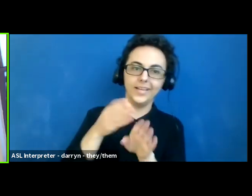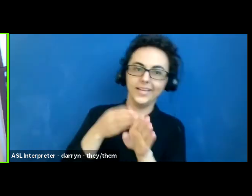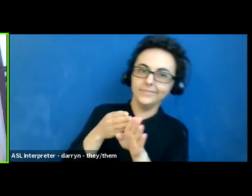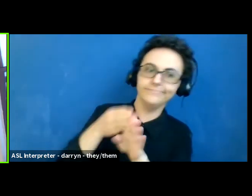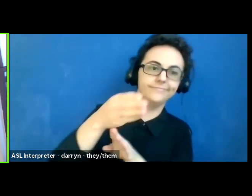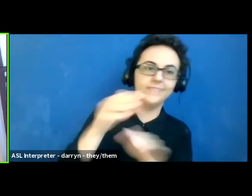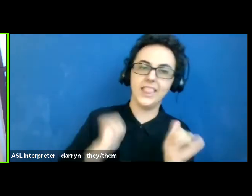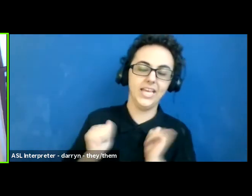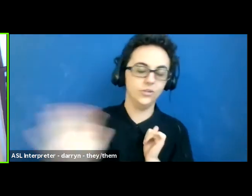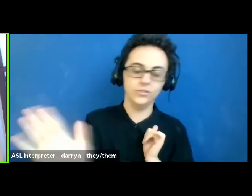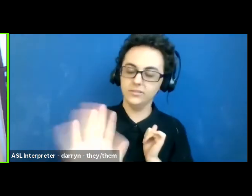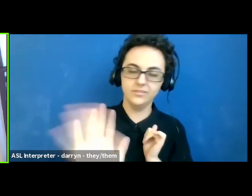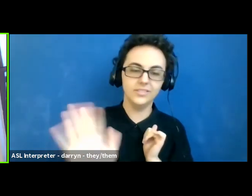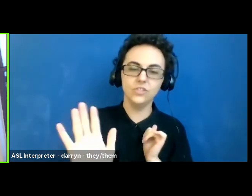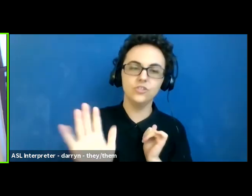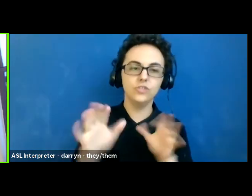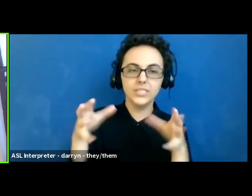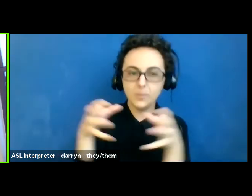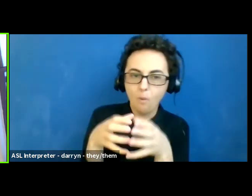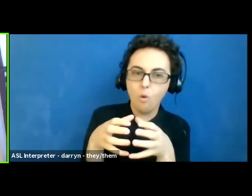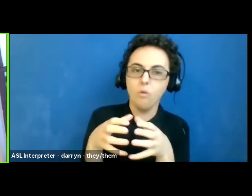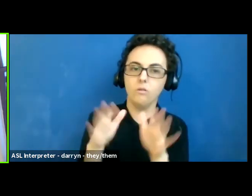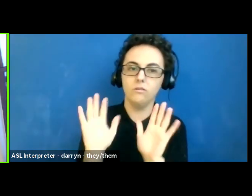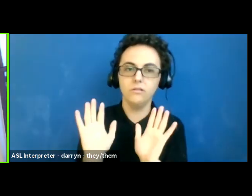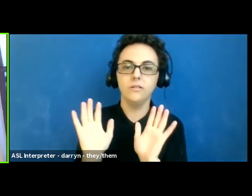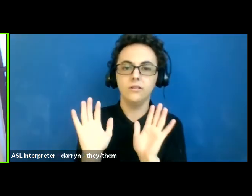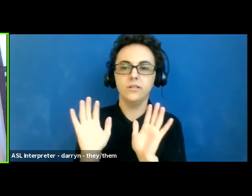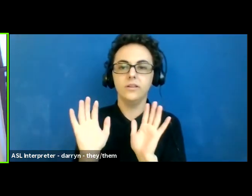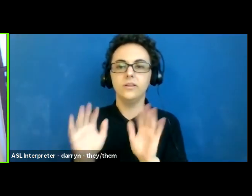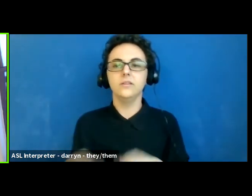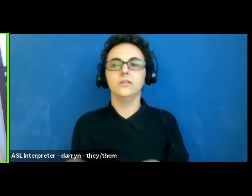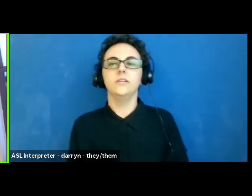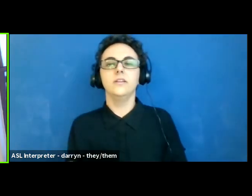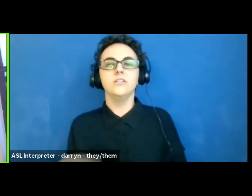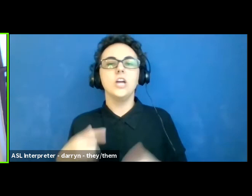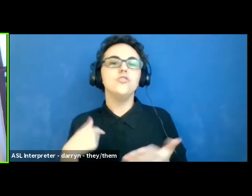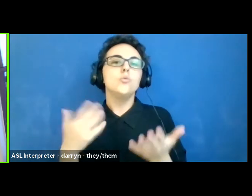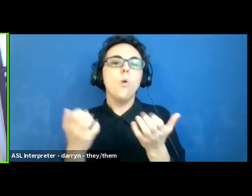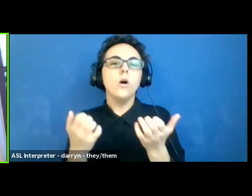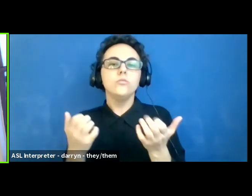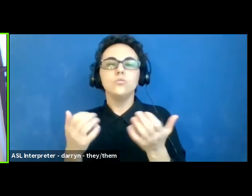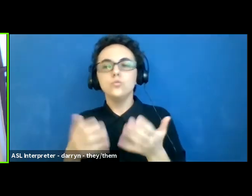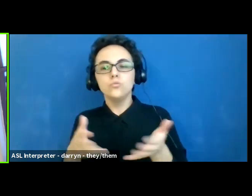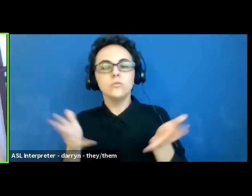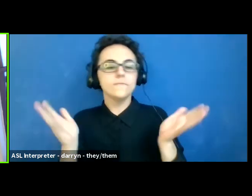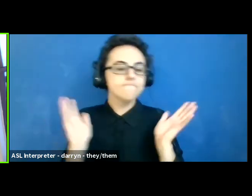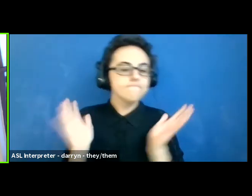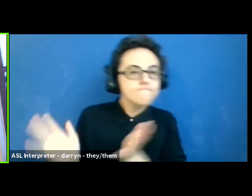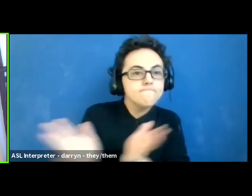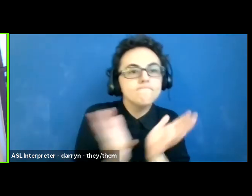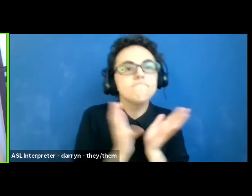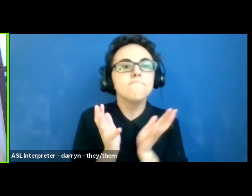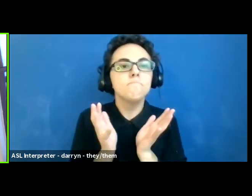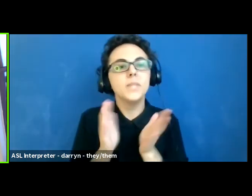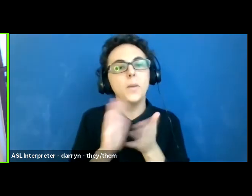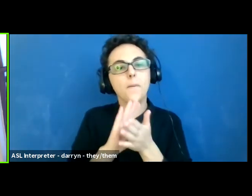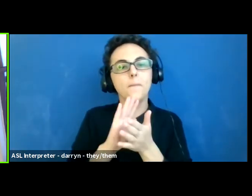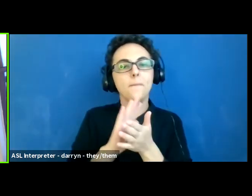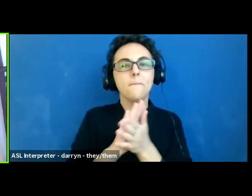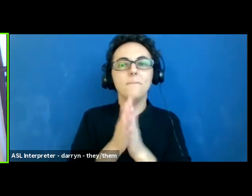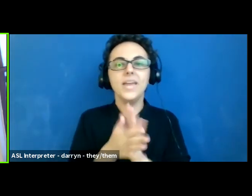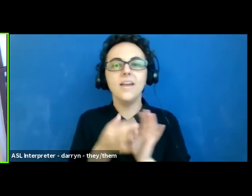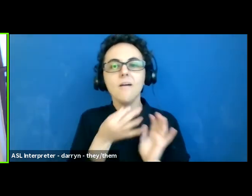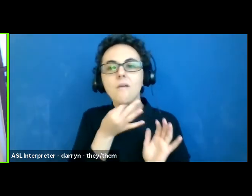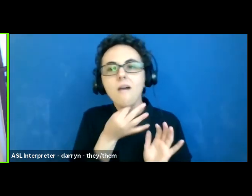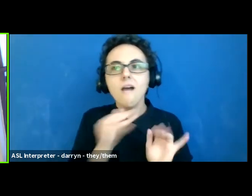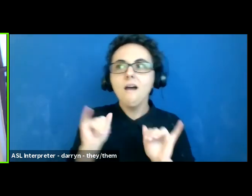than providing certitude, this discussion can spark curiosity that will lead to further dialogue. Dialogue between staff